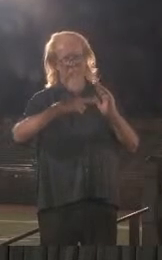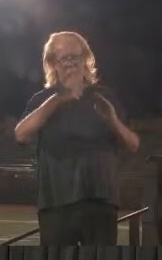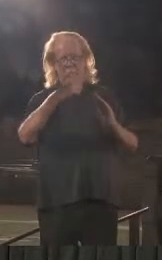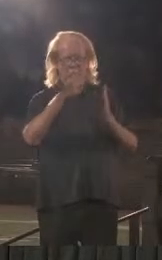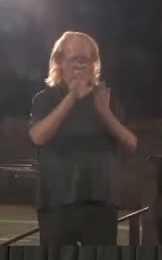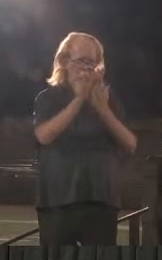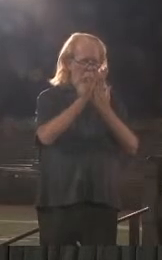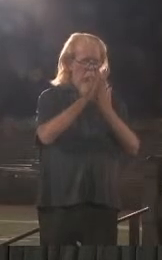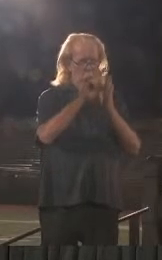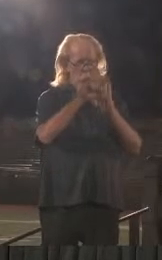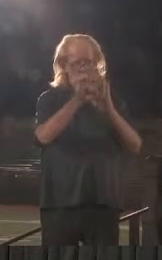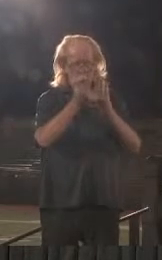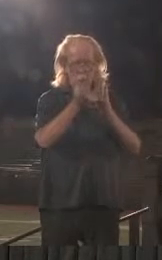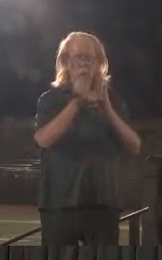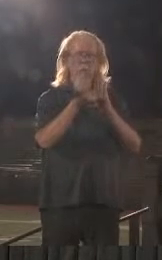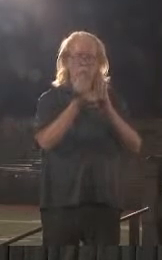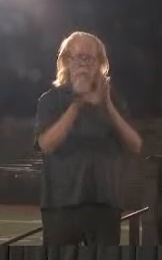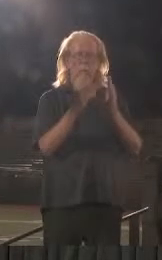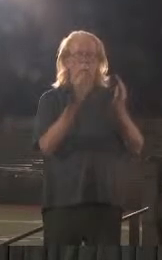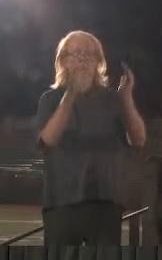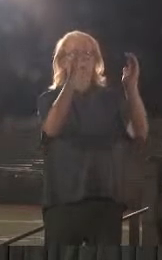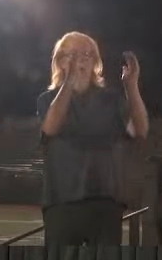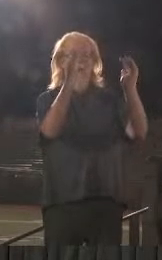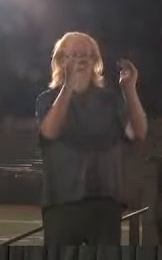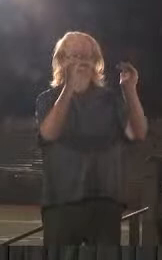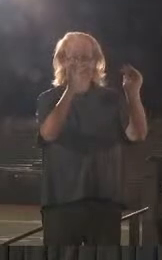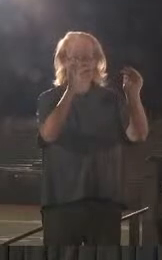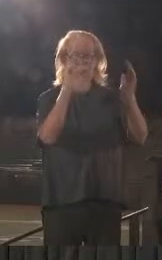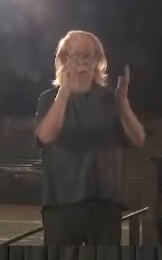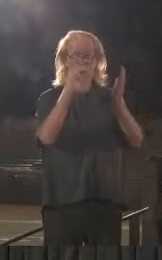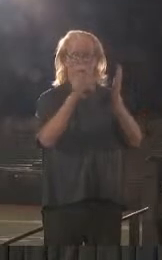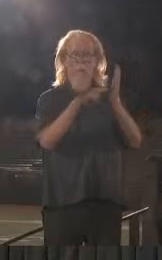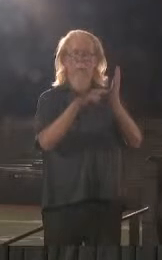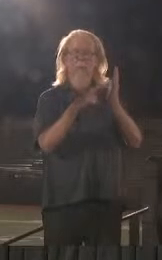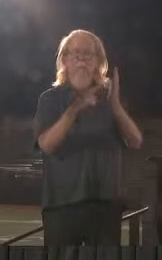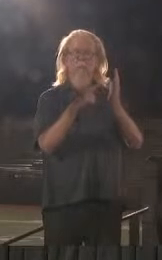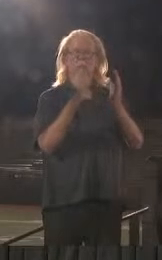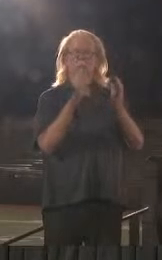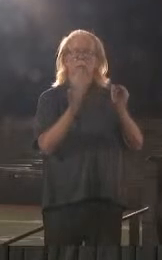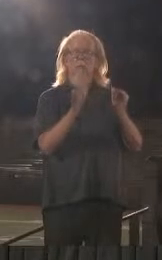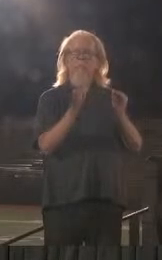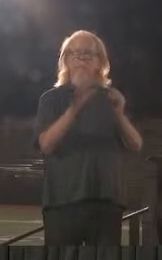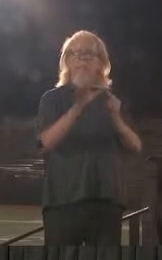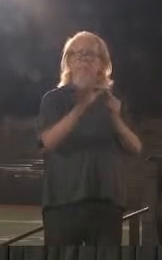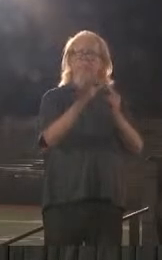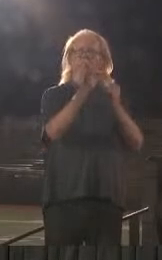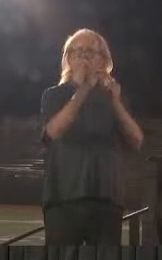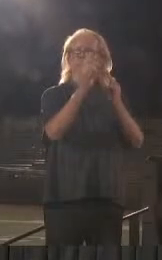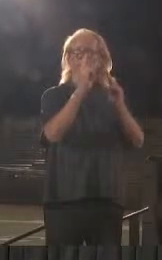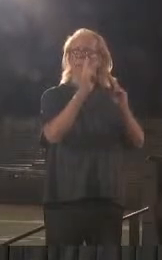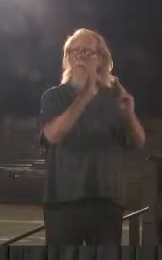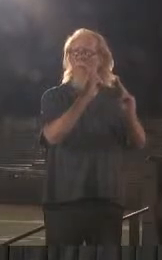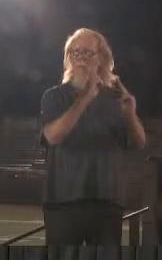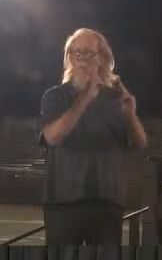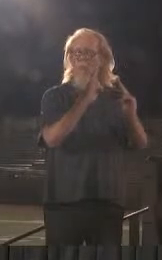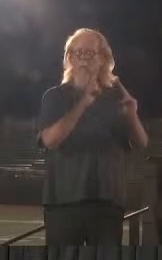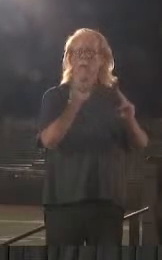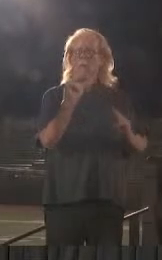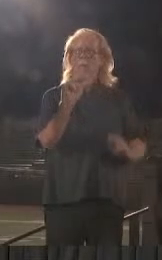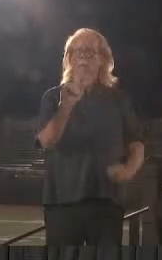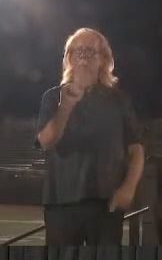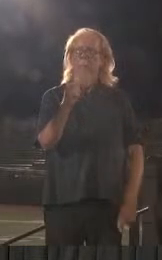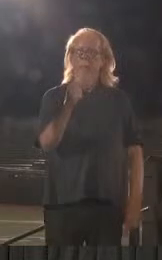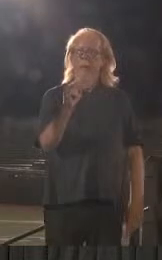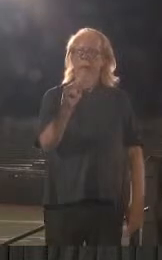honors, we would like to recognize our students graduating with distinguished academic honors, magna cum